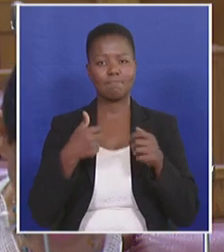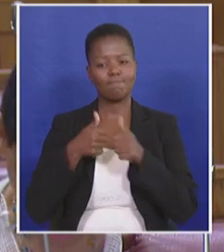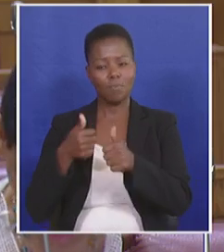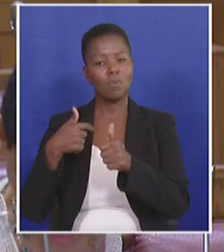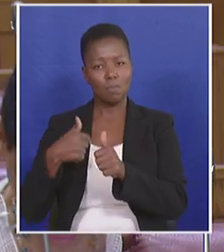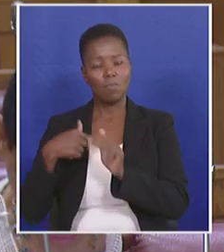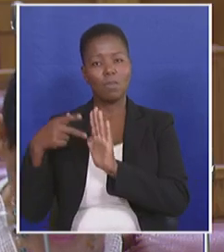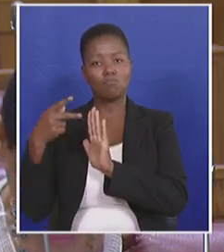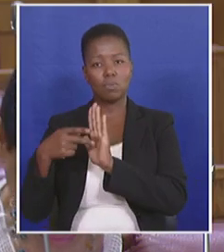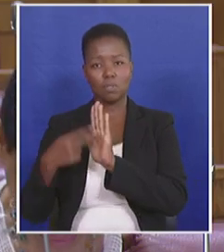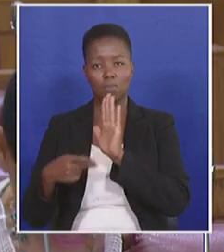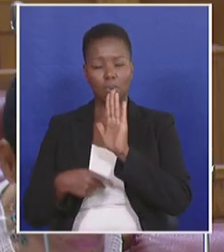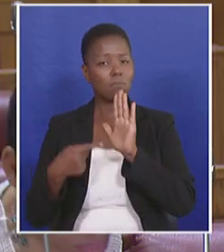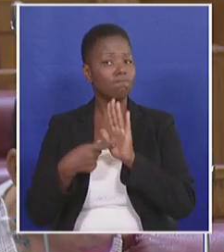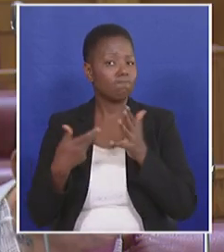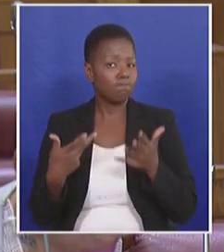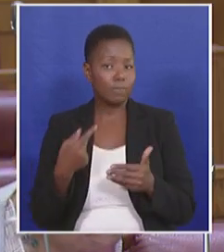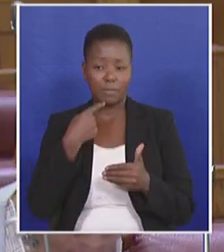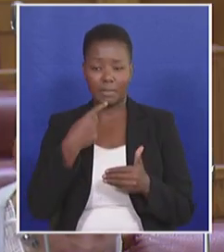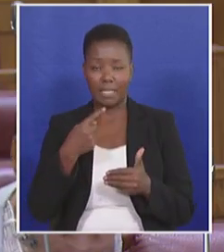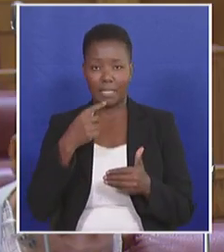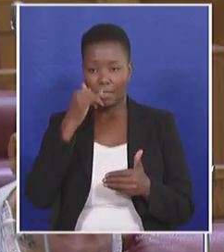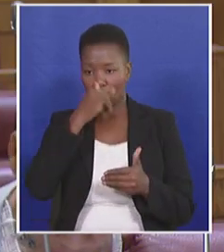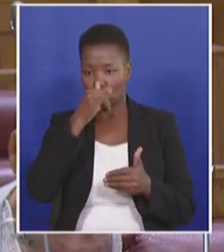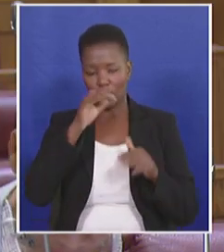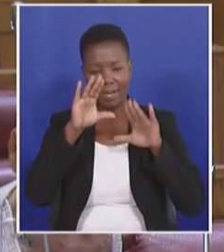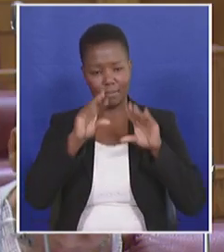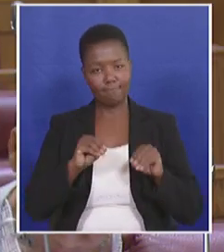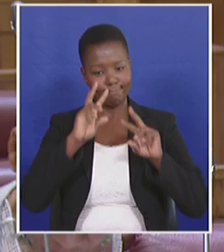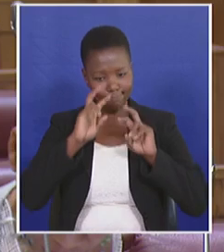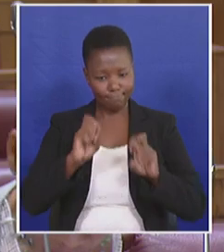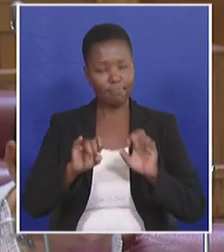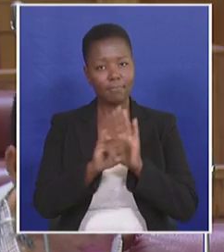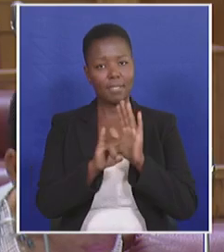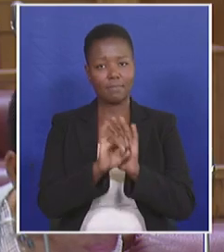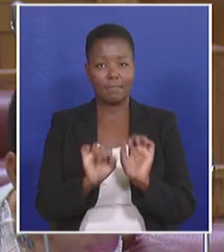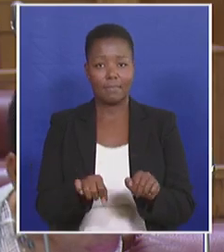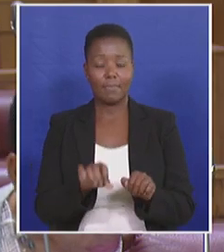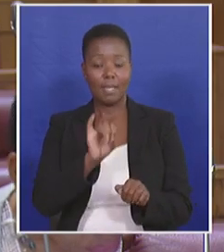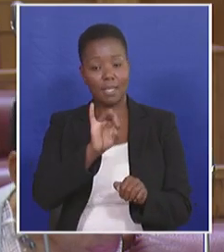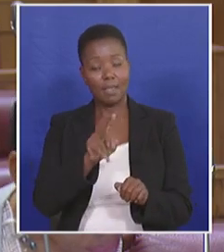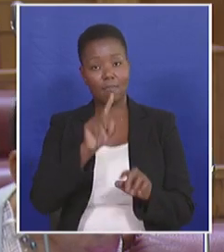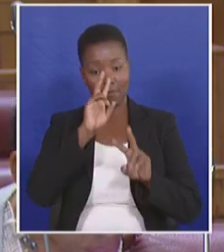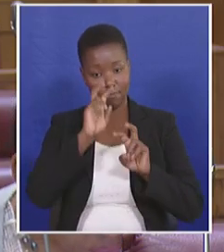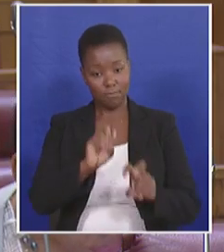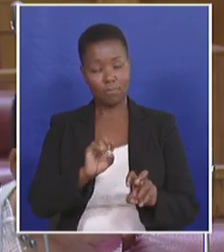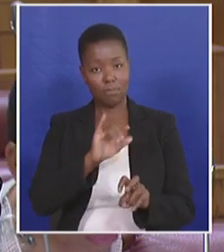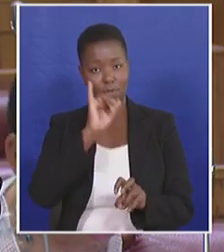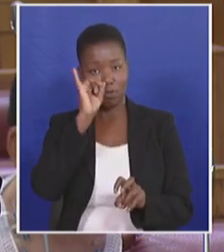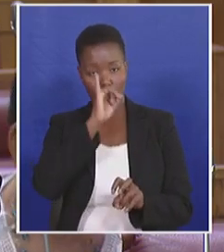to investigate an identified crime threat. The investigation of the crime threat will be in a